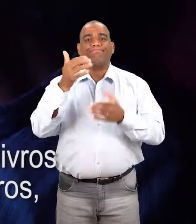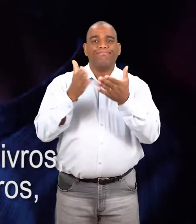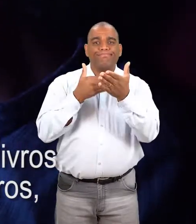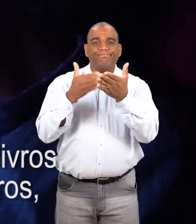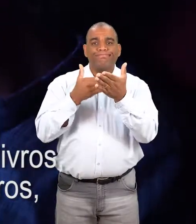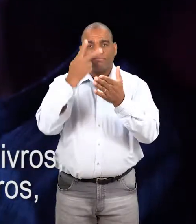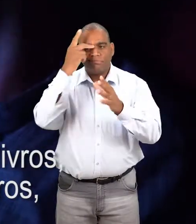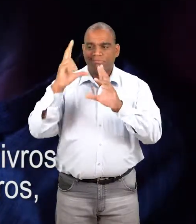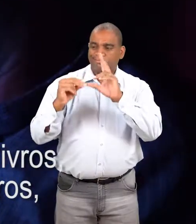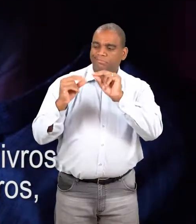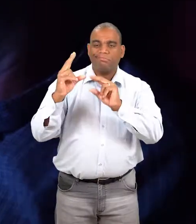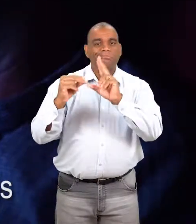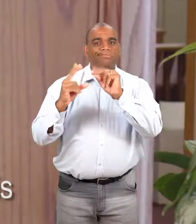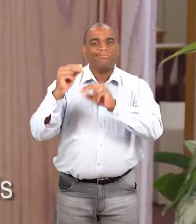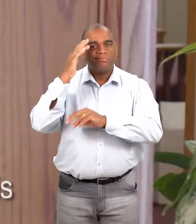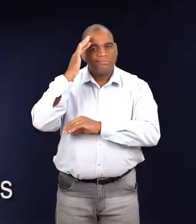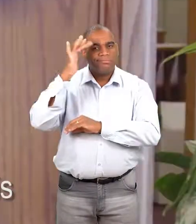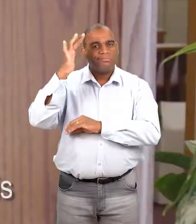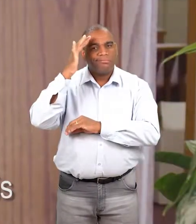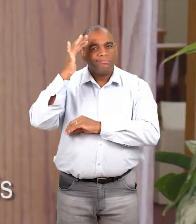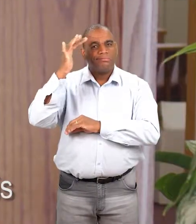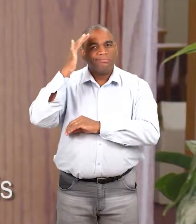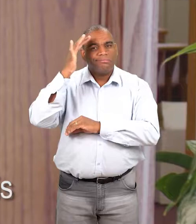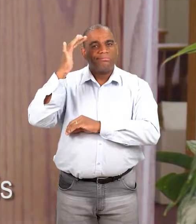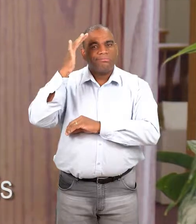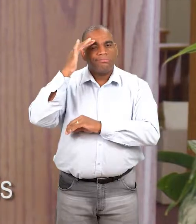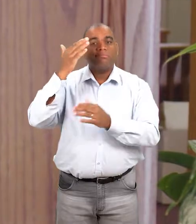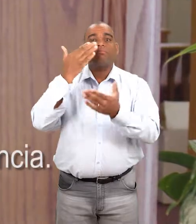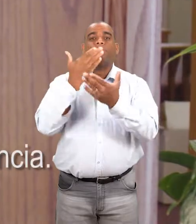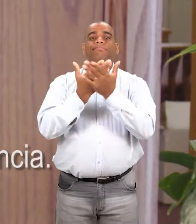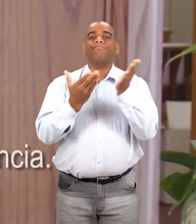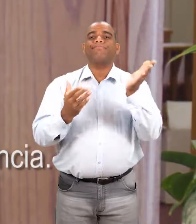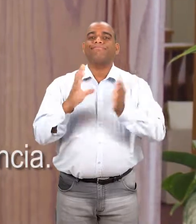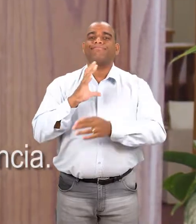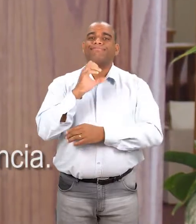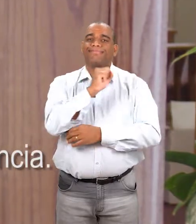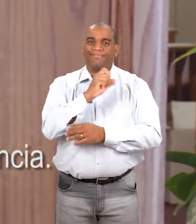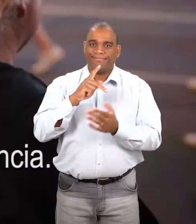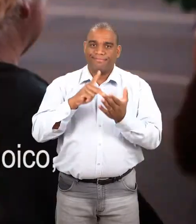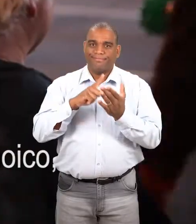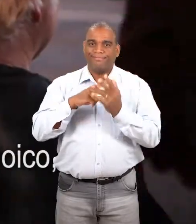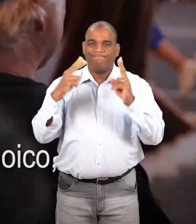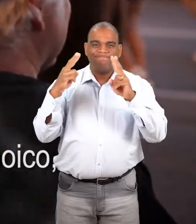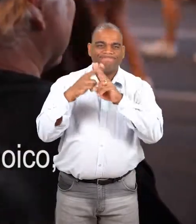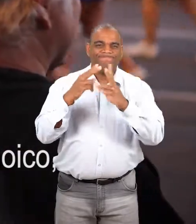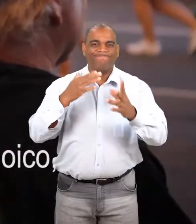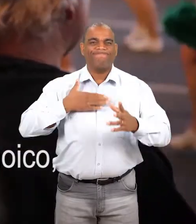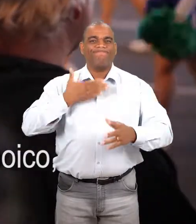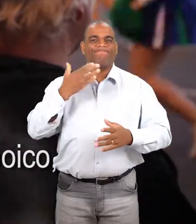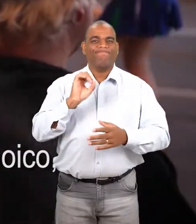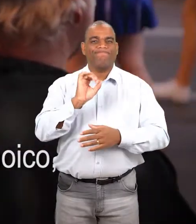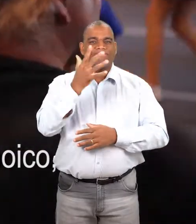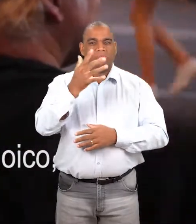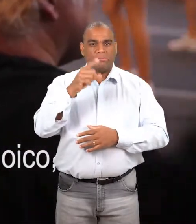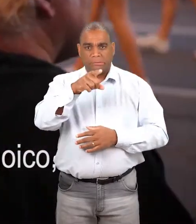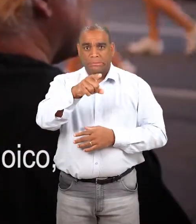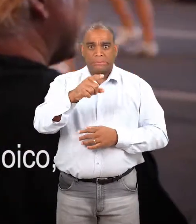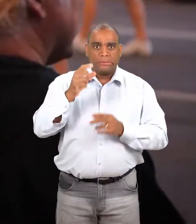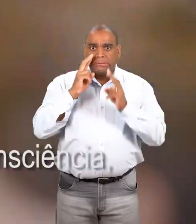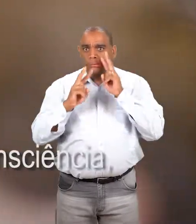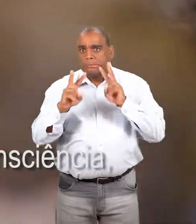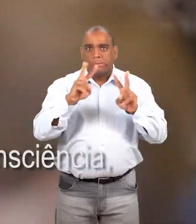or conversations with others can distract people and make them more vulnerable to being victims of violence. We don't want you to be paranoid, just